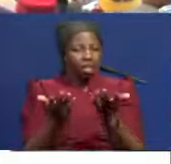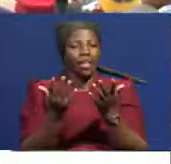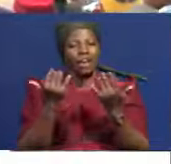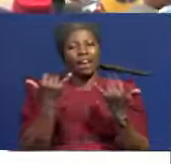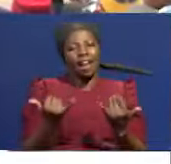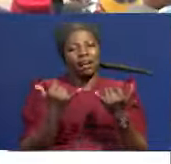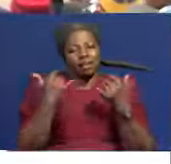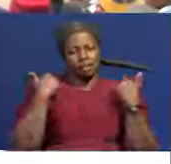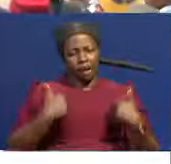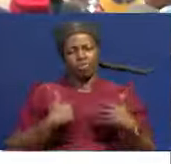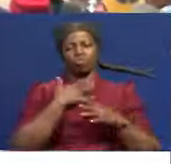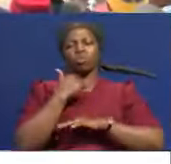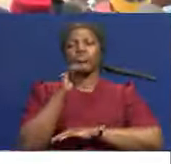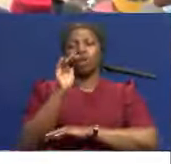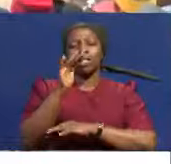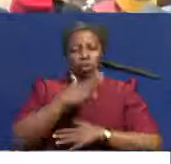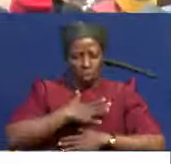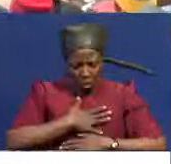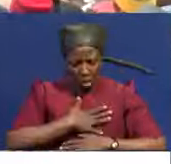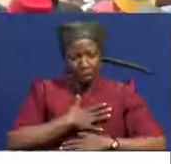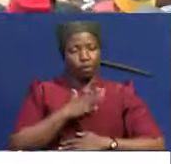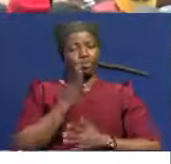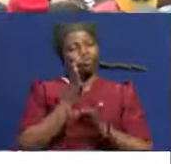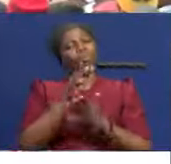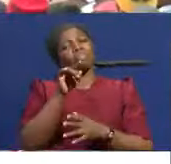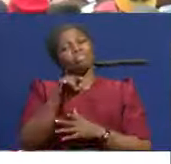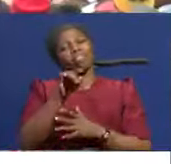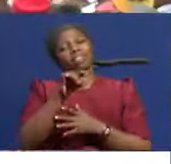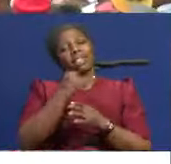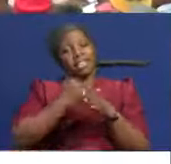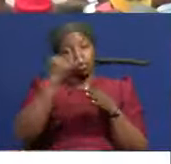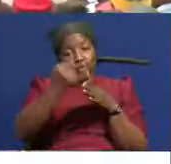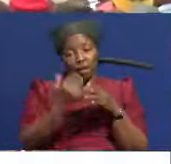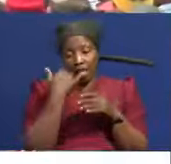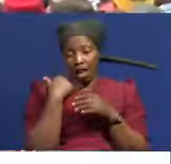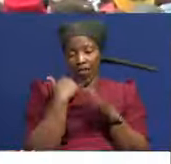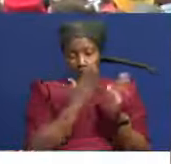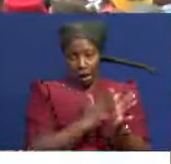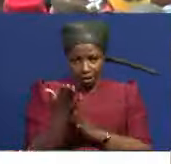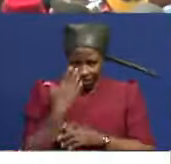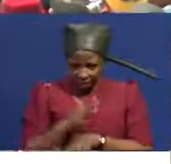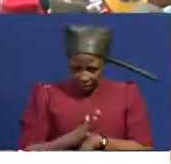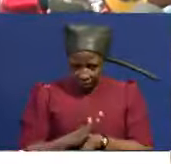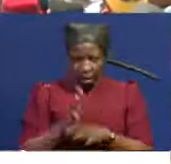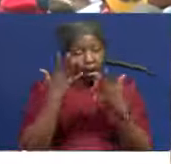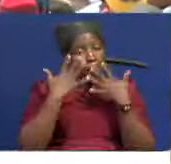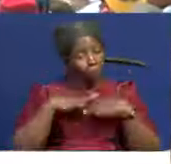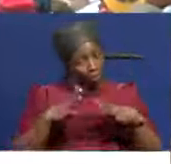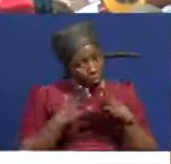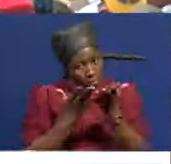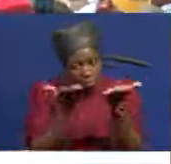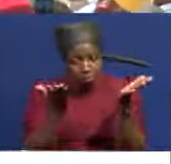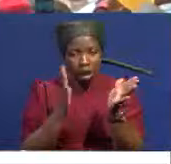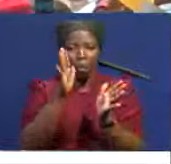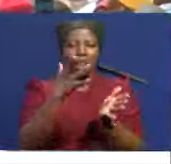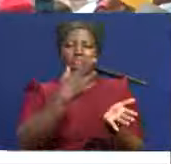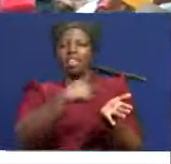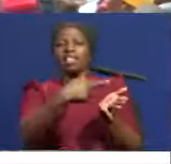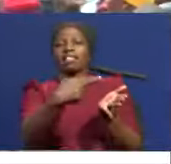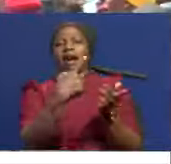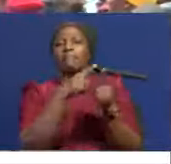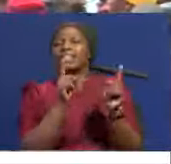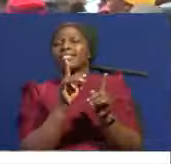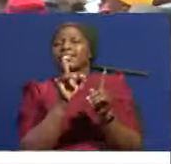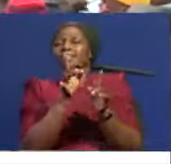niwaombe waheshimiwa, hii bima kweli tumepanga, hawa wananchi watajisajili. Lakini hata kama tuko na pesa